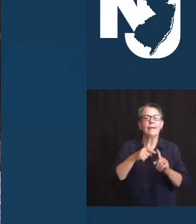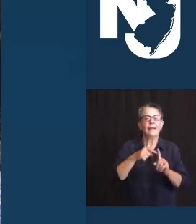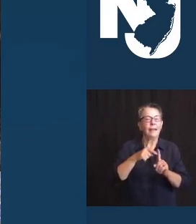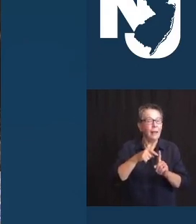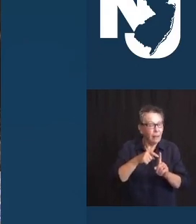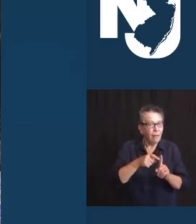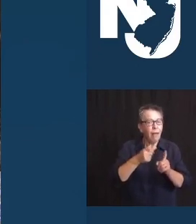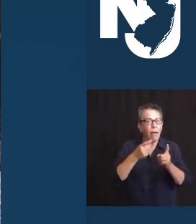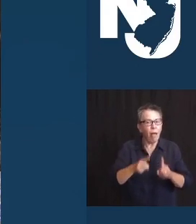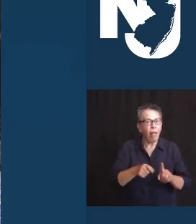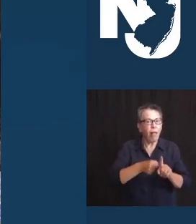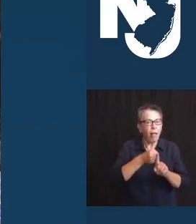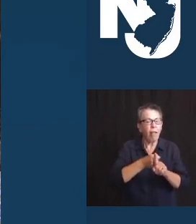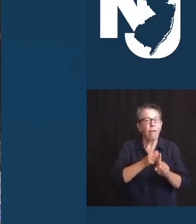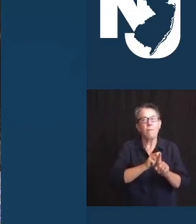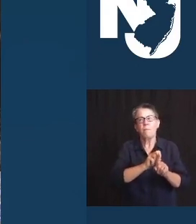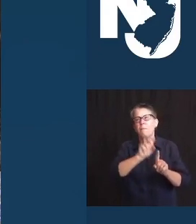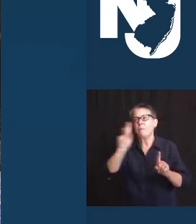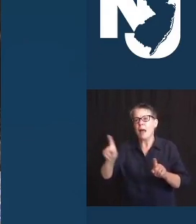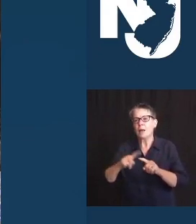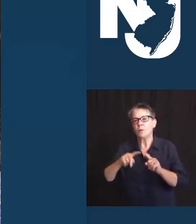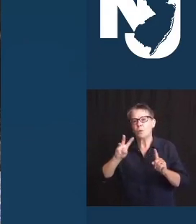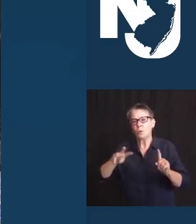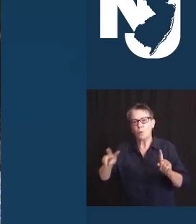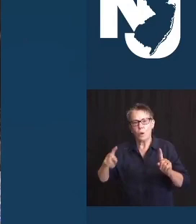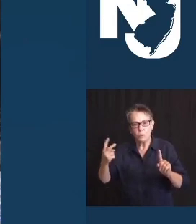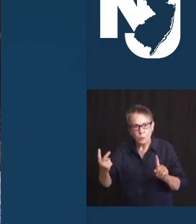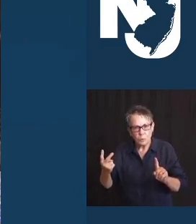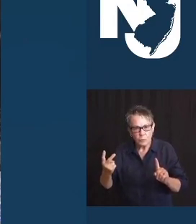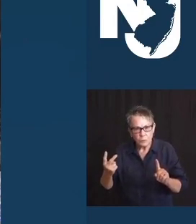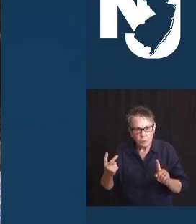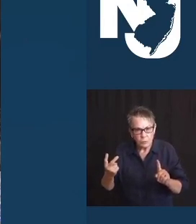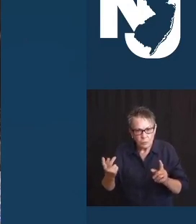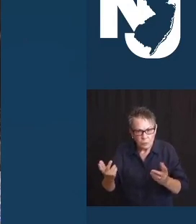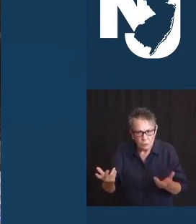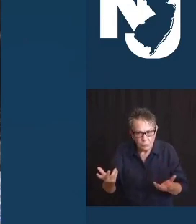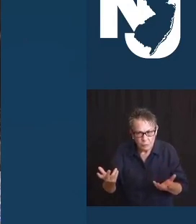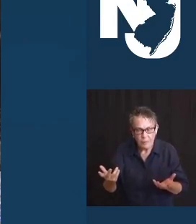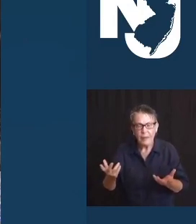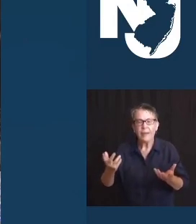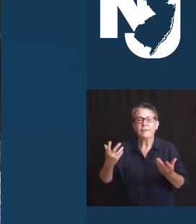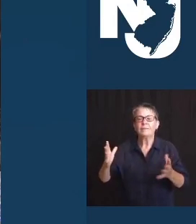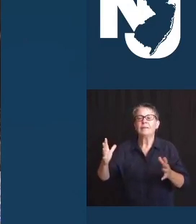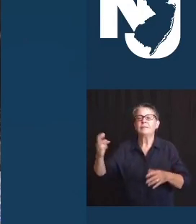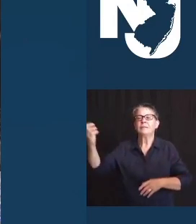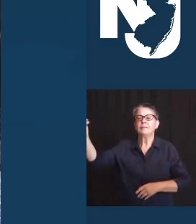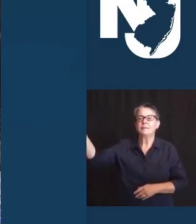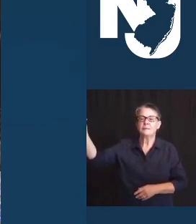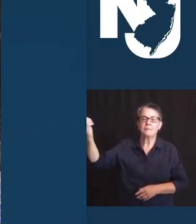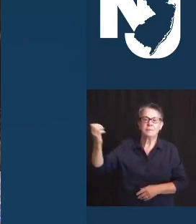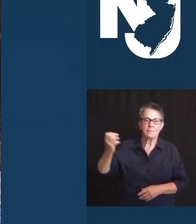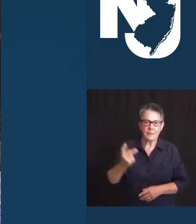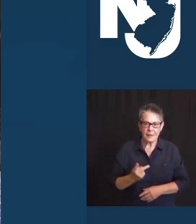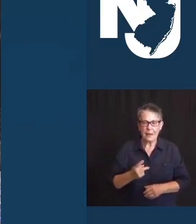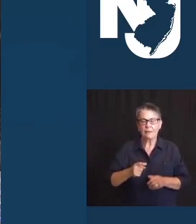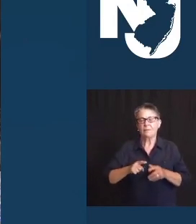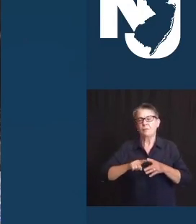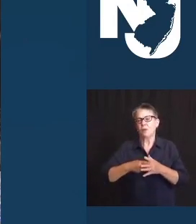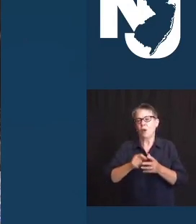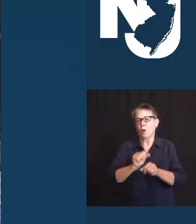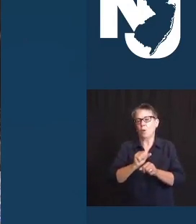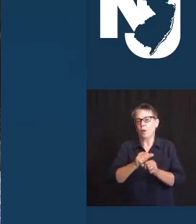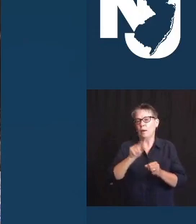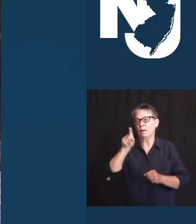Institute of Technology and began a career with Bell Labs, where he would work on the Telstar project, the first successful transmission of a